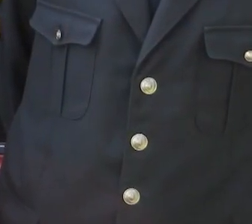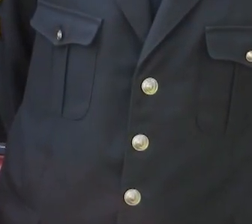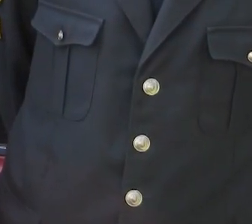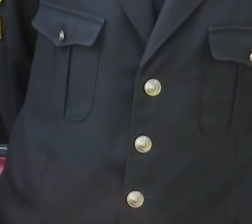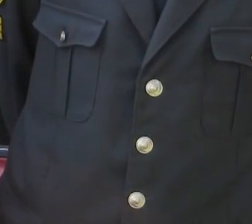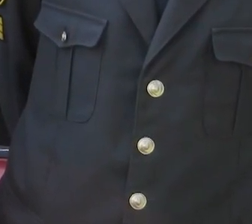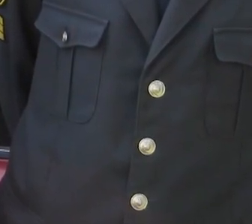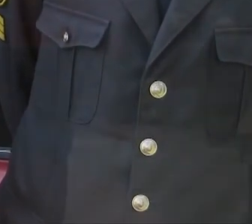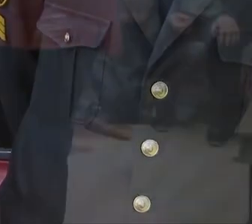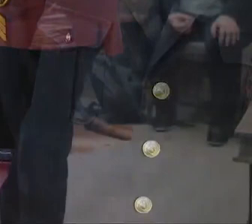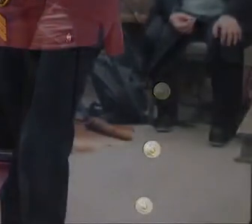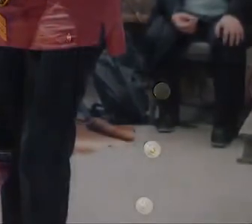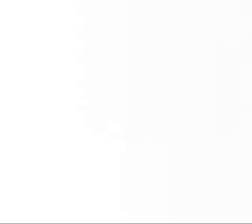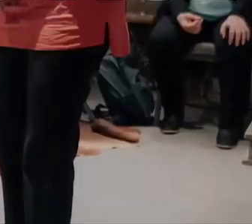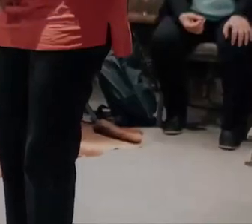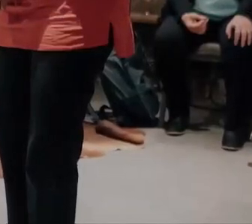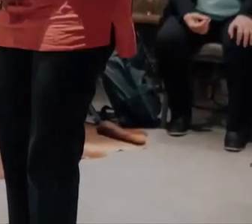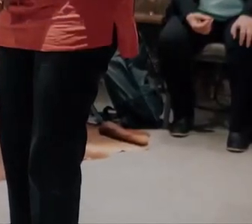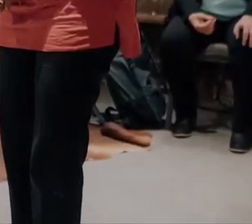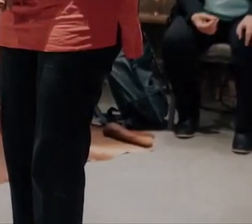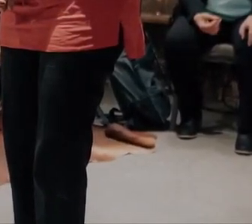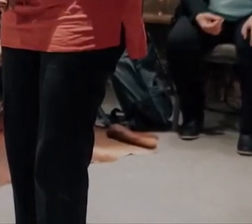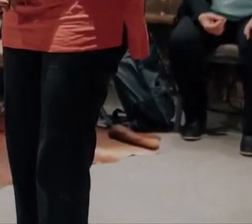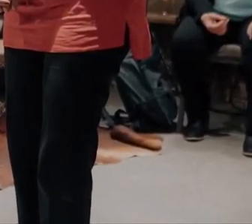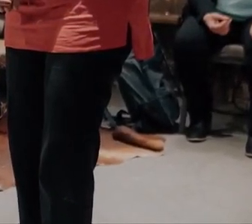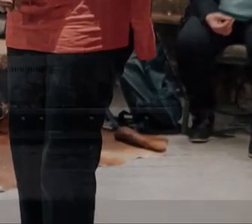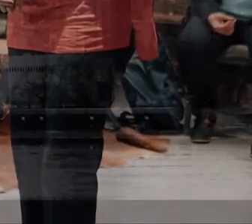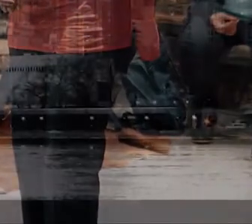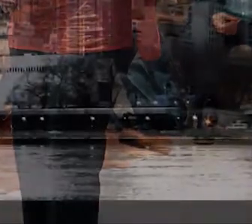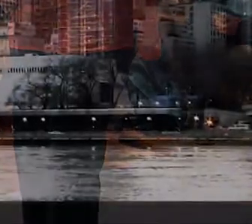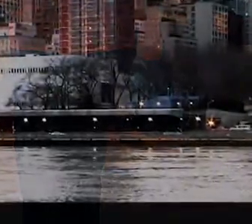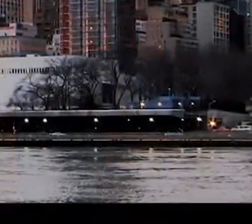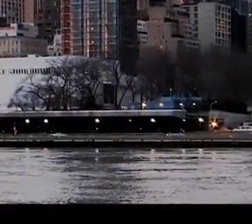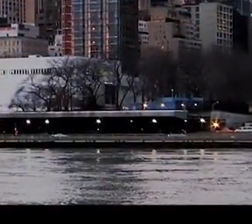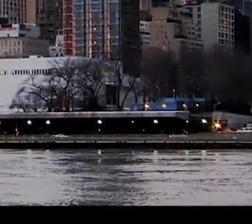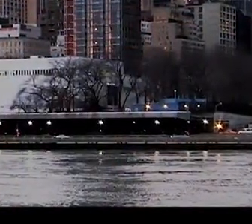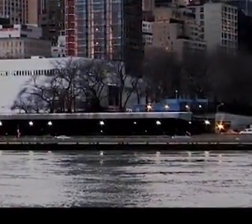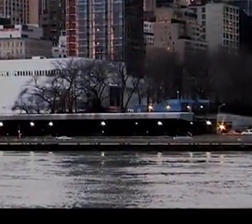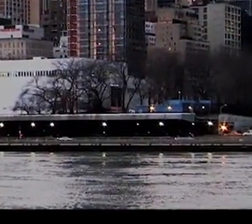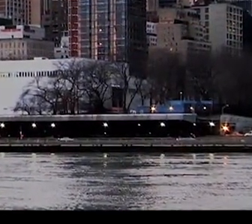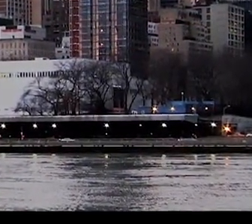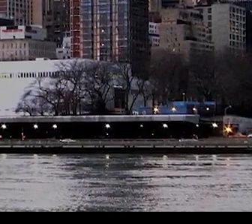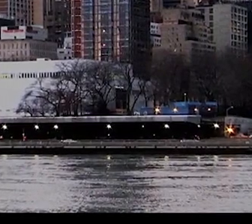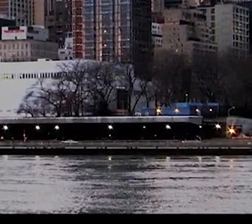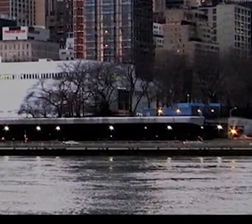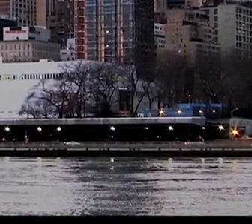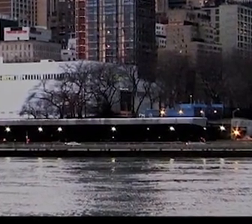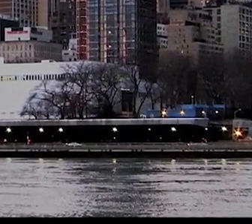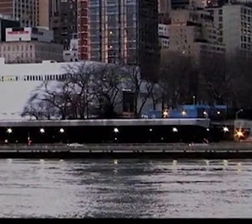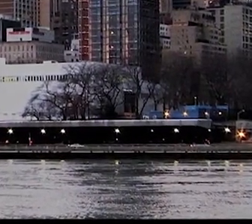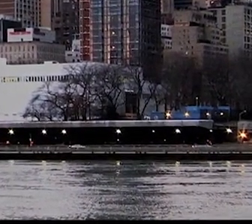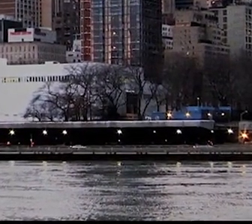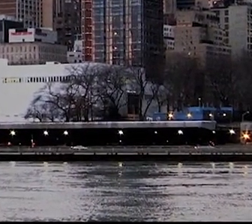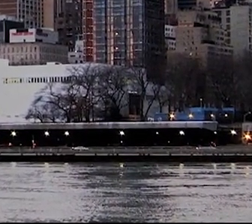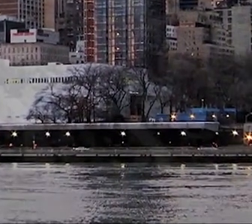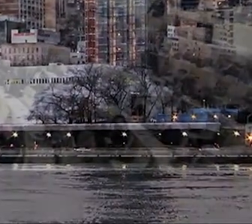Democrats frequently engage in election monitoring and international training. Senior party figures take key issues to